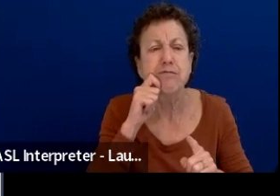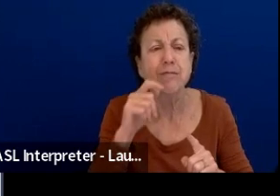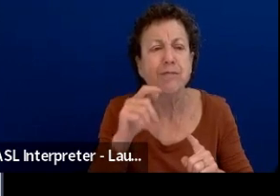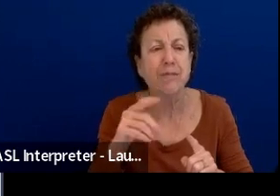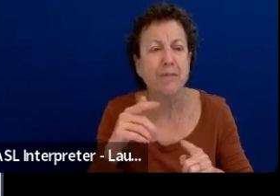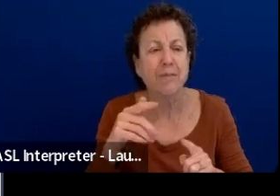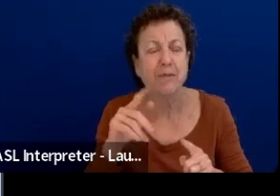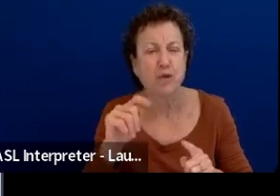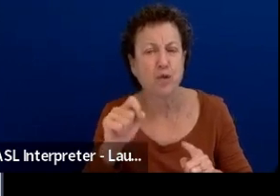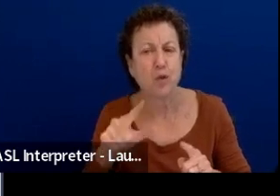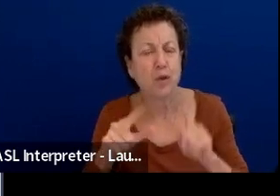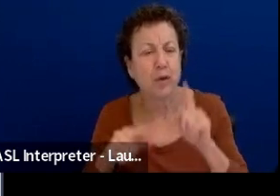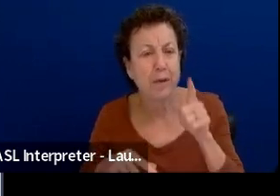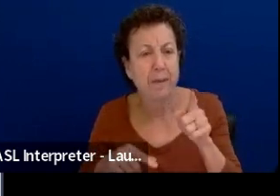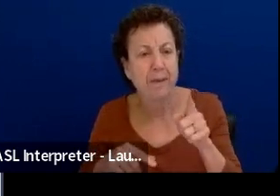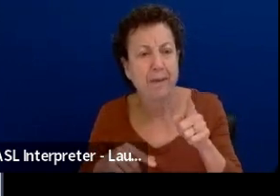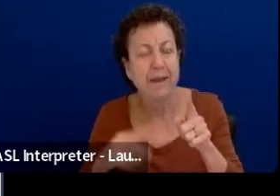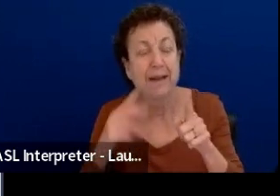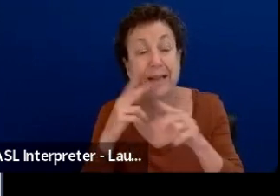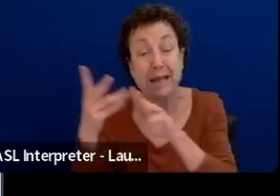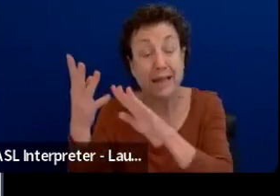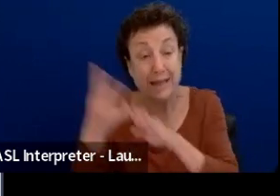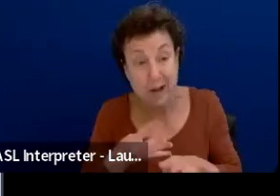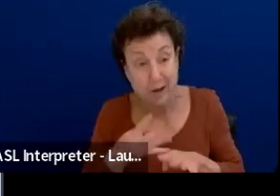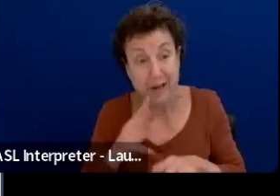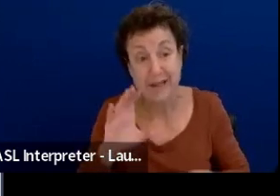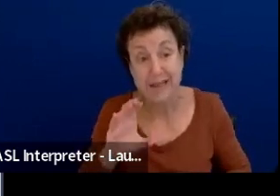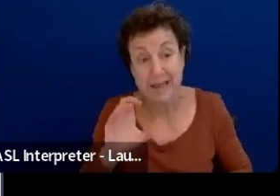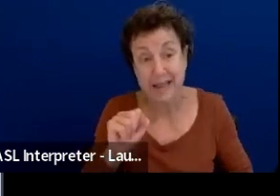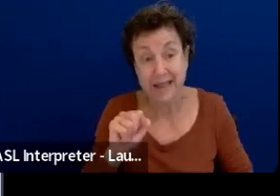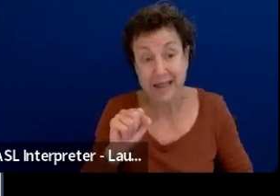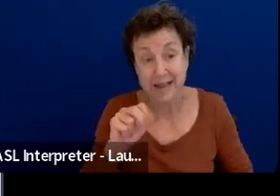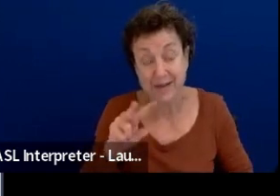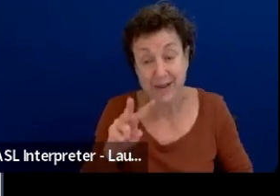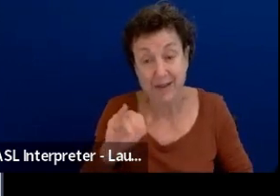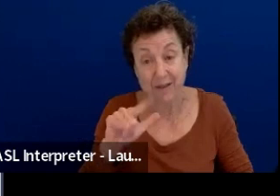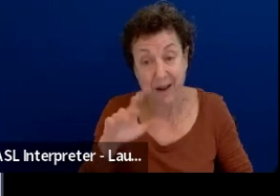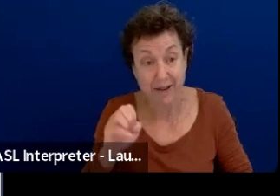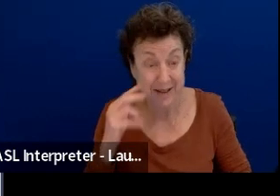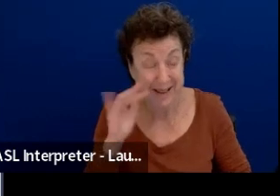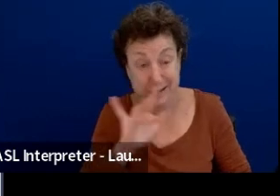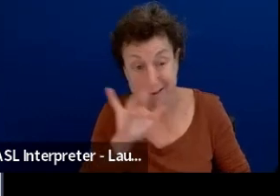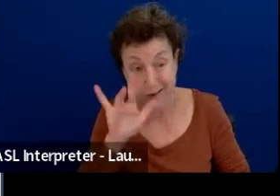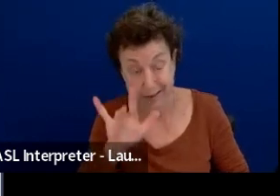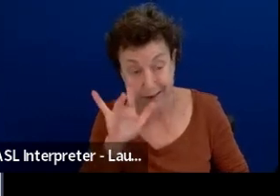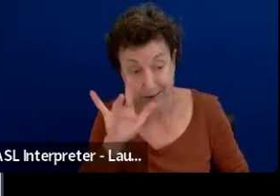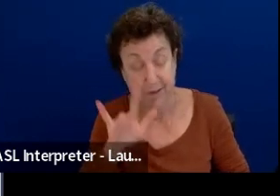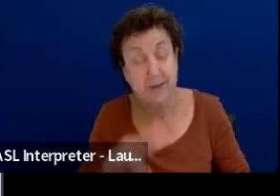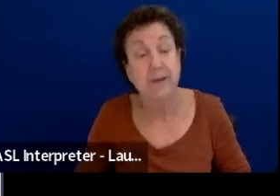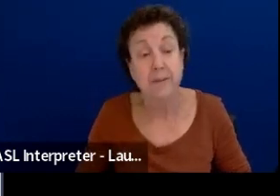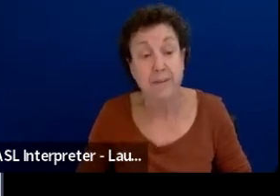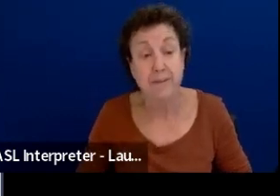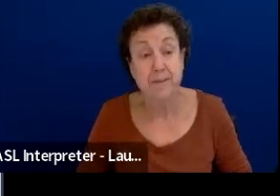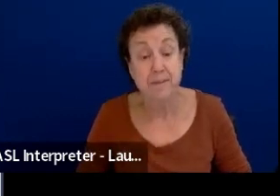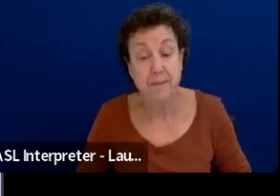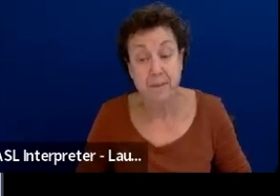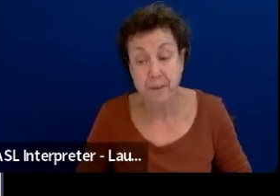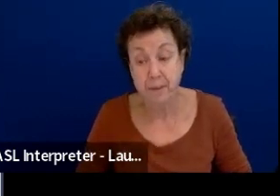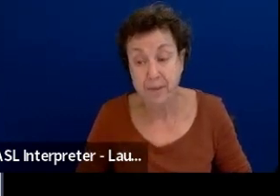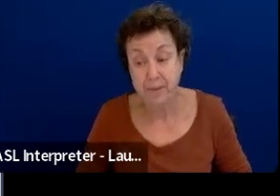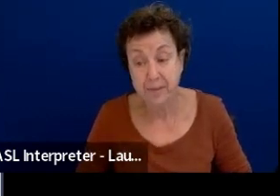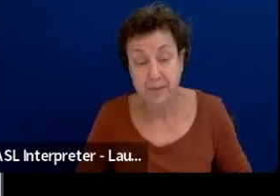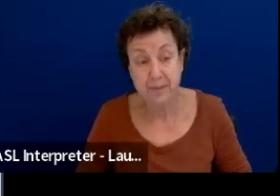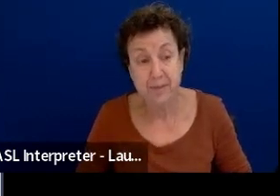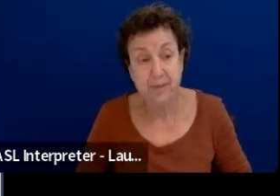here, this download CSV file button. What that'll do is it'll let